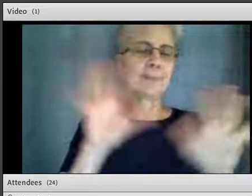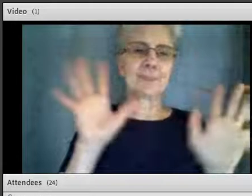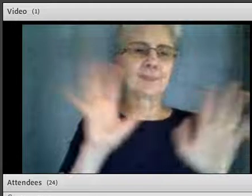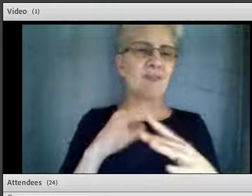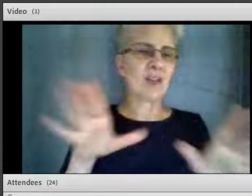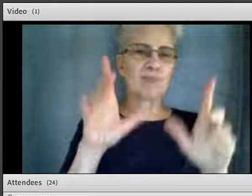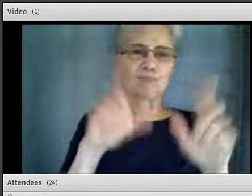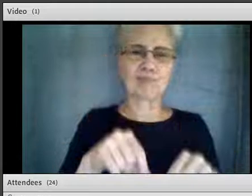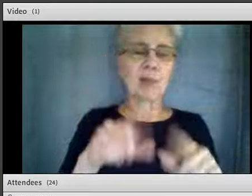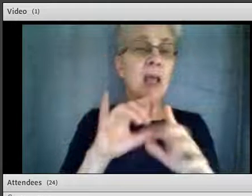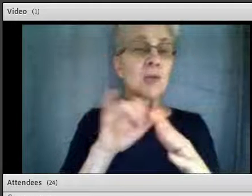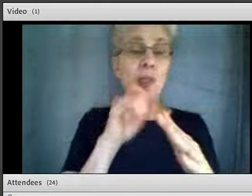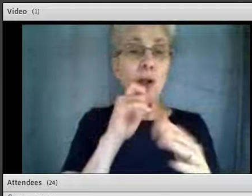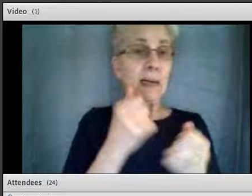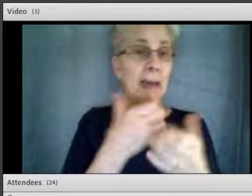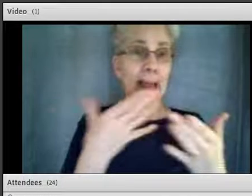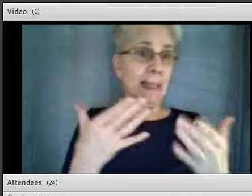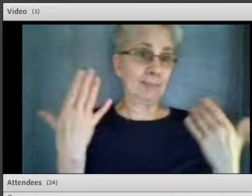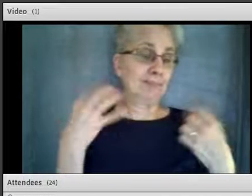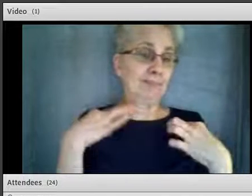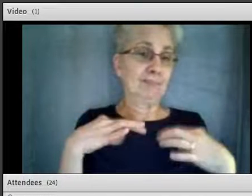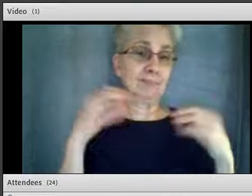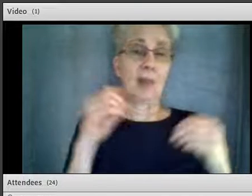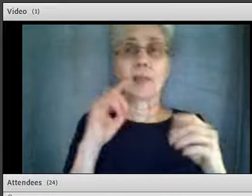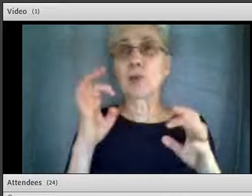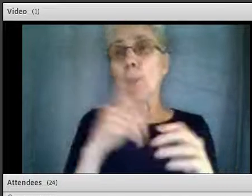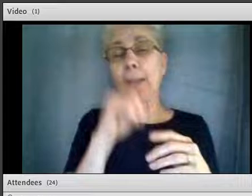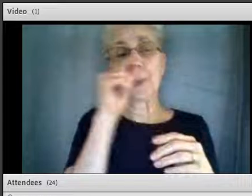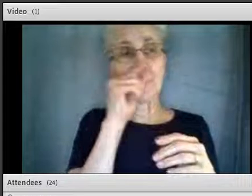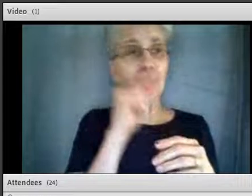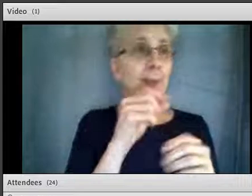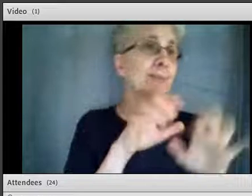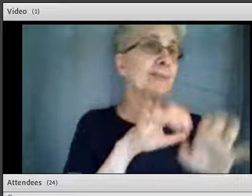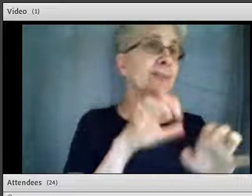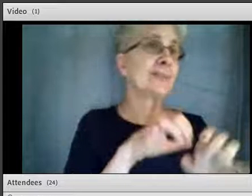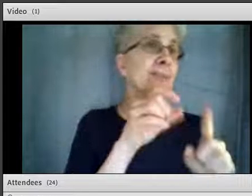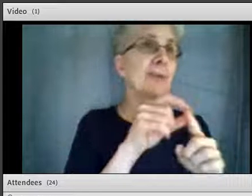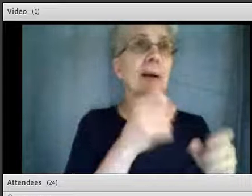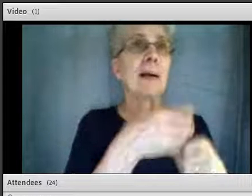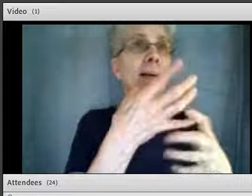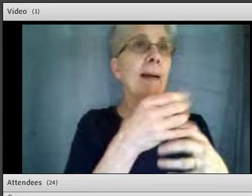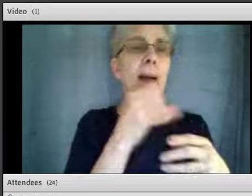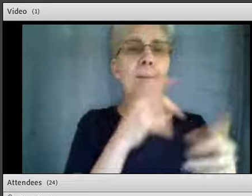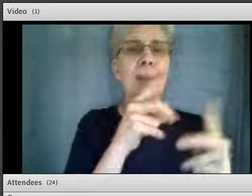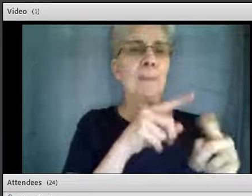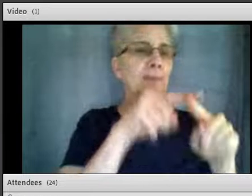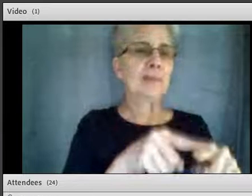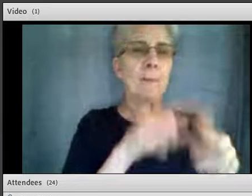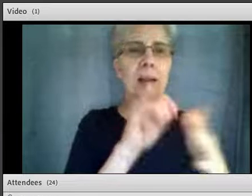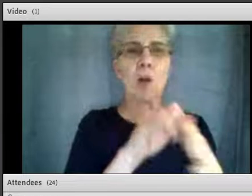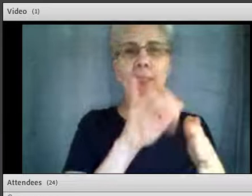of it. They're just going to go back to Google and put in the term and get some unreliable website and move forward.